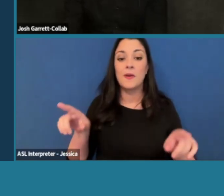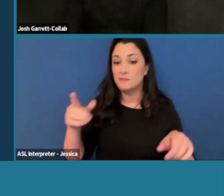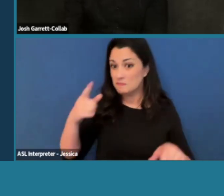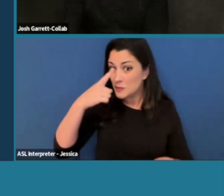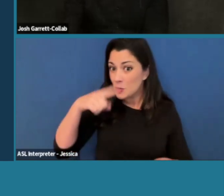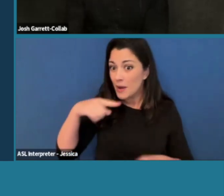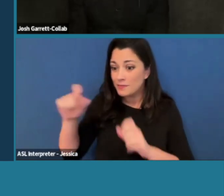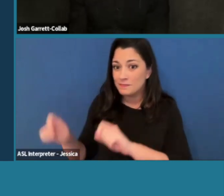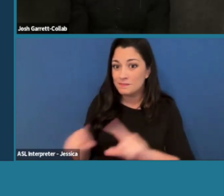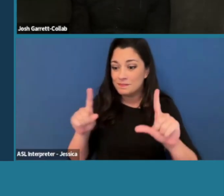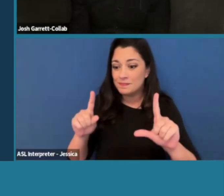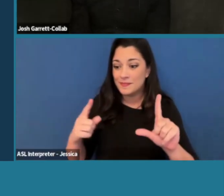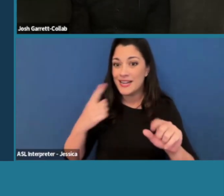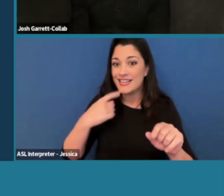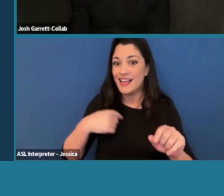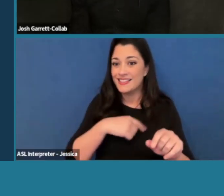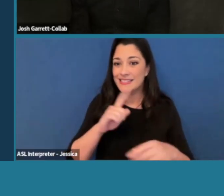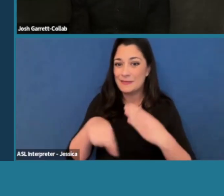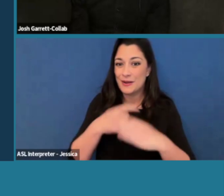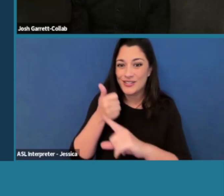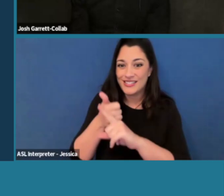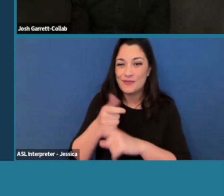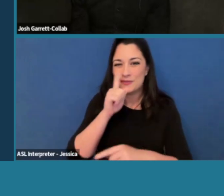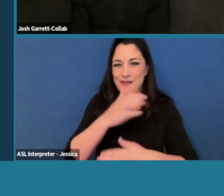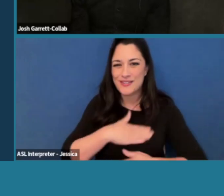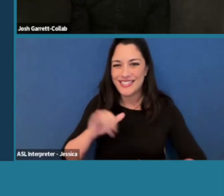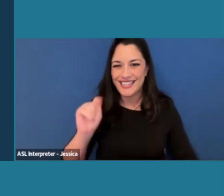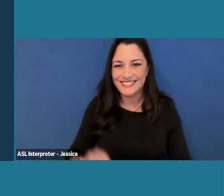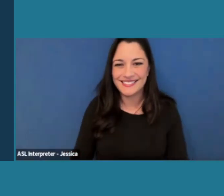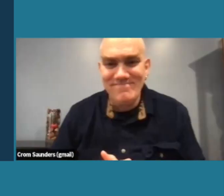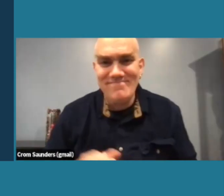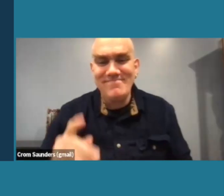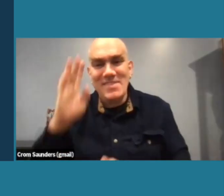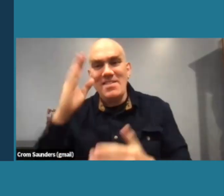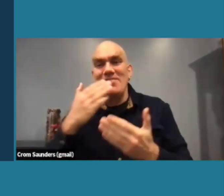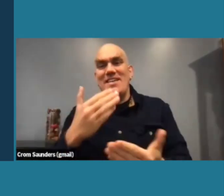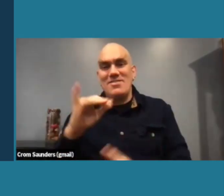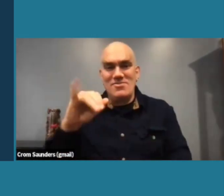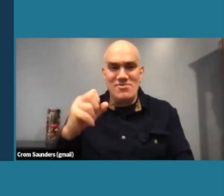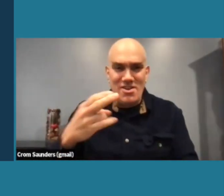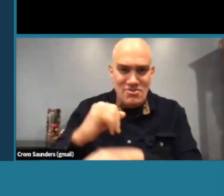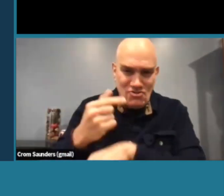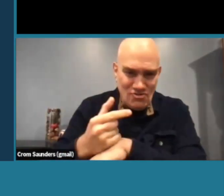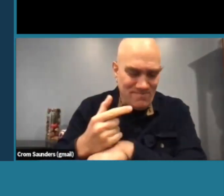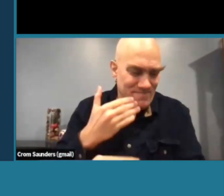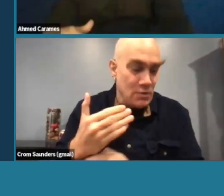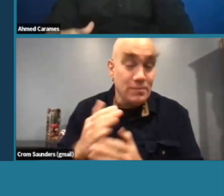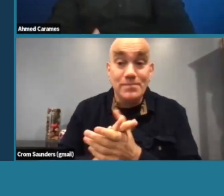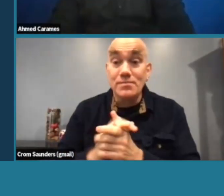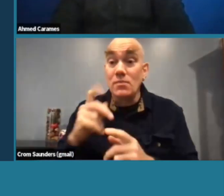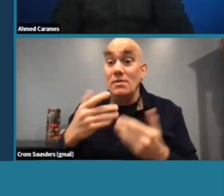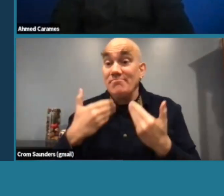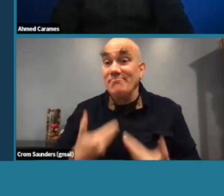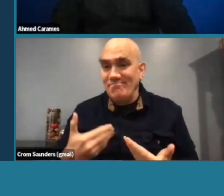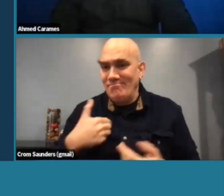and tell us a little about yourself, we would appreciate it. Next slide. What is a Director of Artistic Sign Language? Crom signs while Ahmed